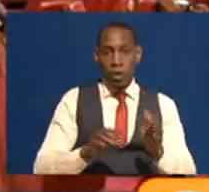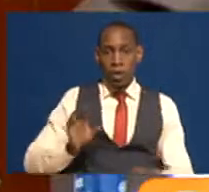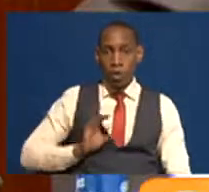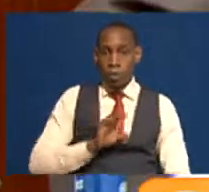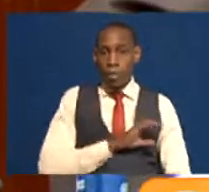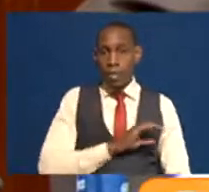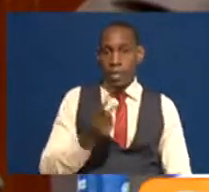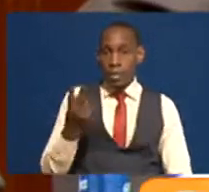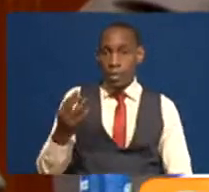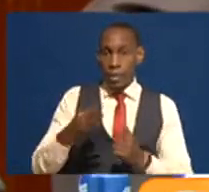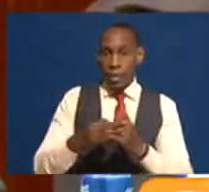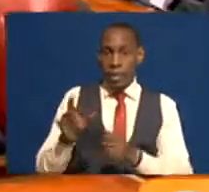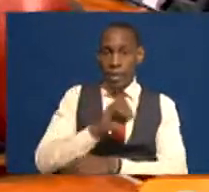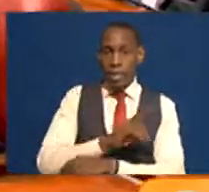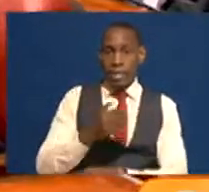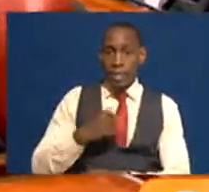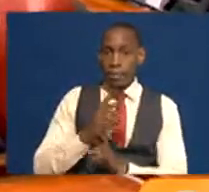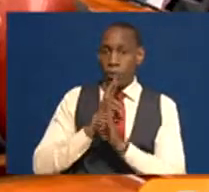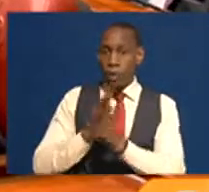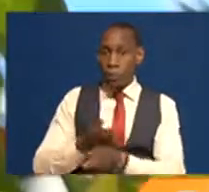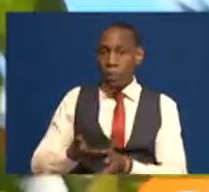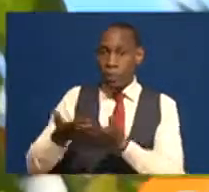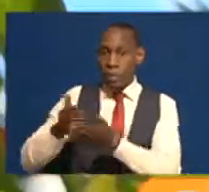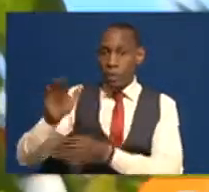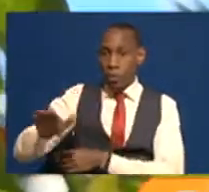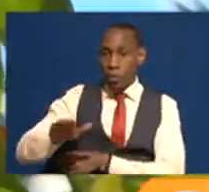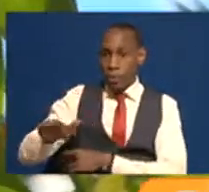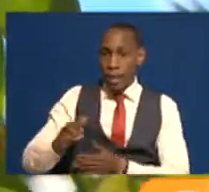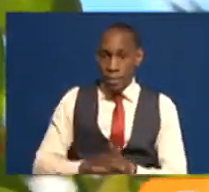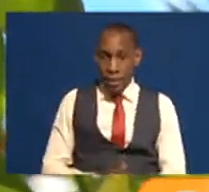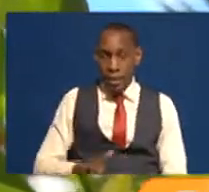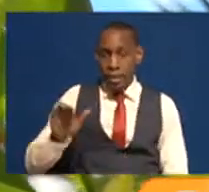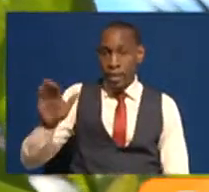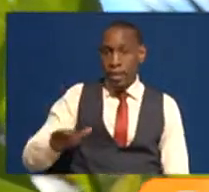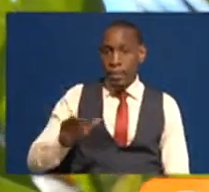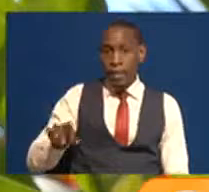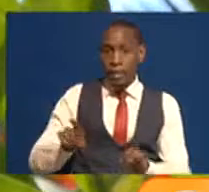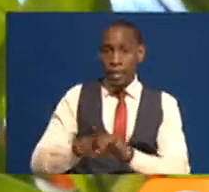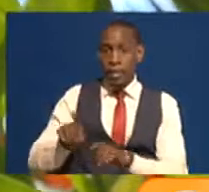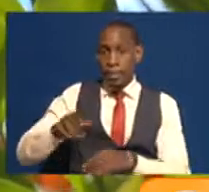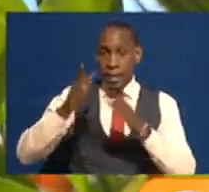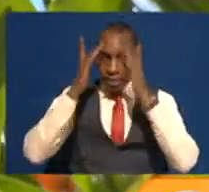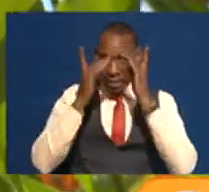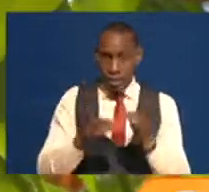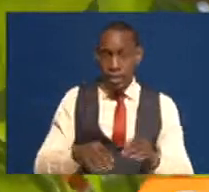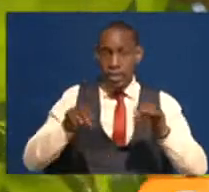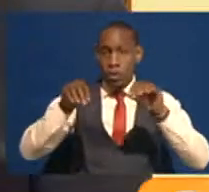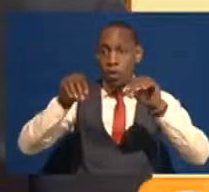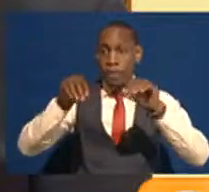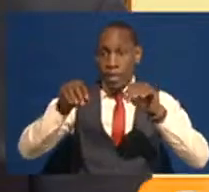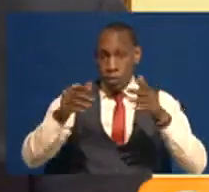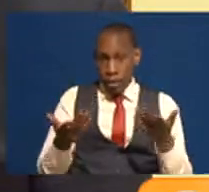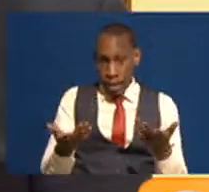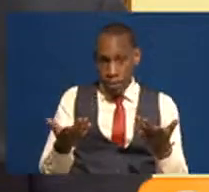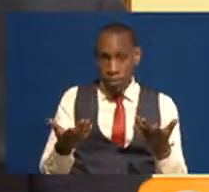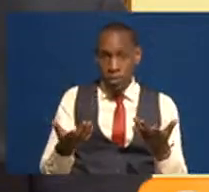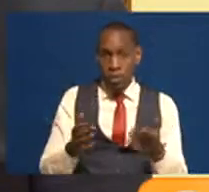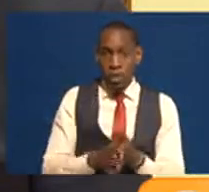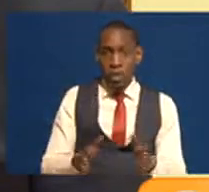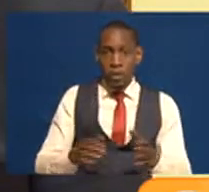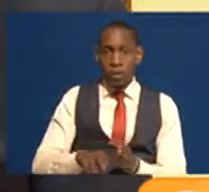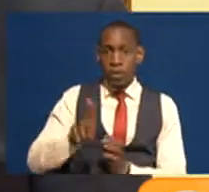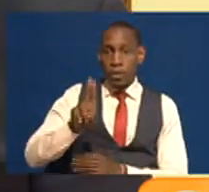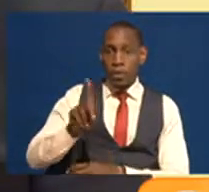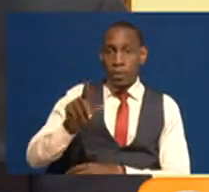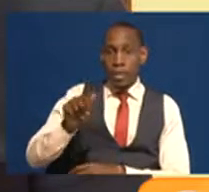28 days to submit a report to the House. The House also has to determine the suitability of United